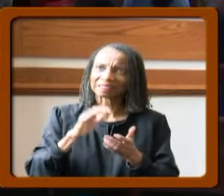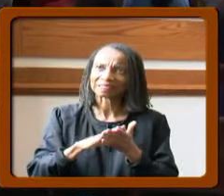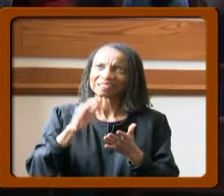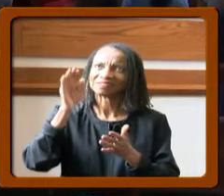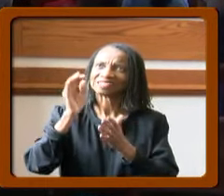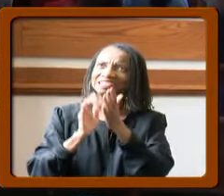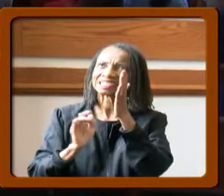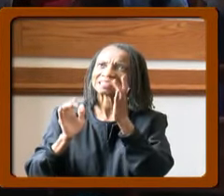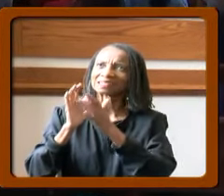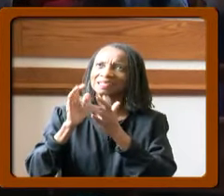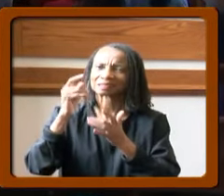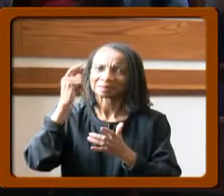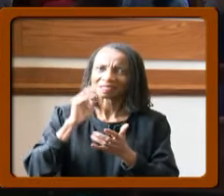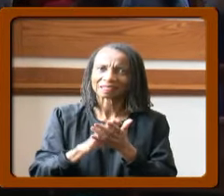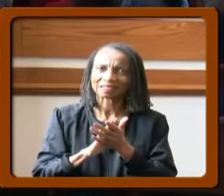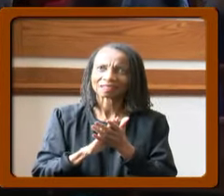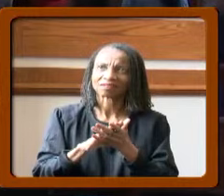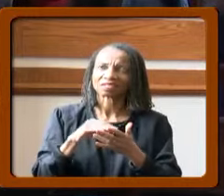And in him